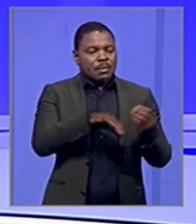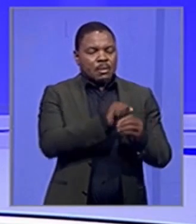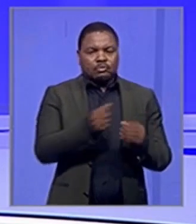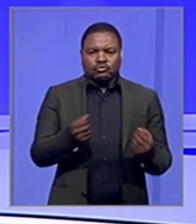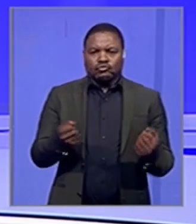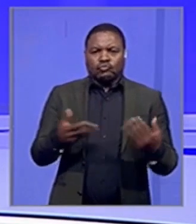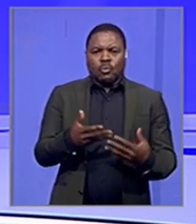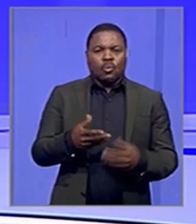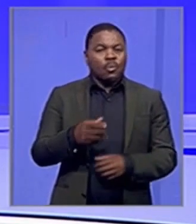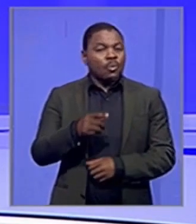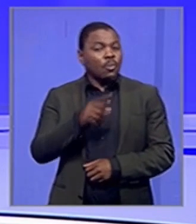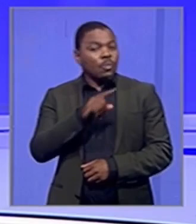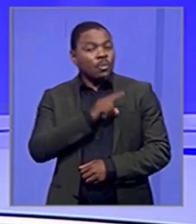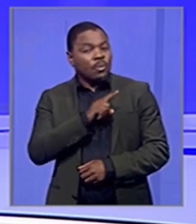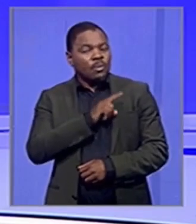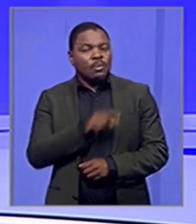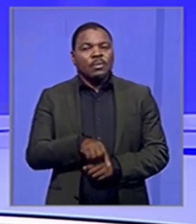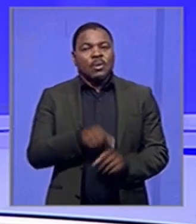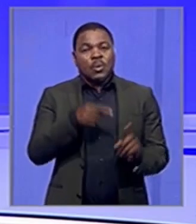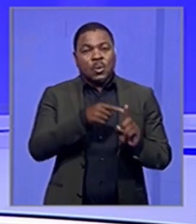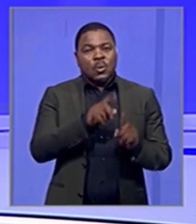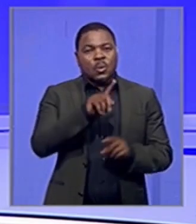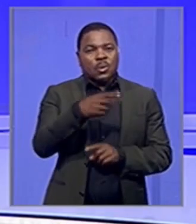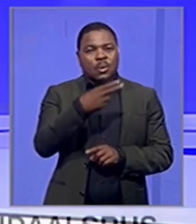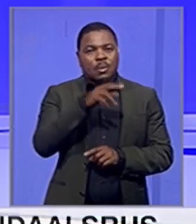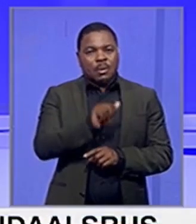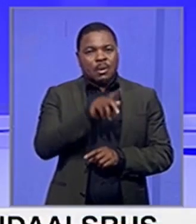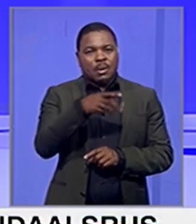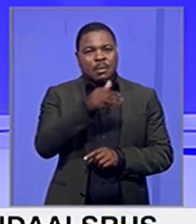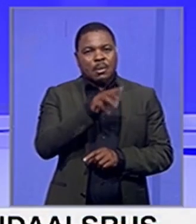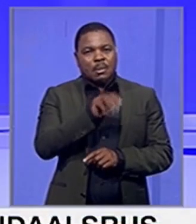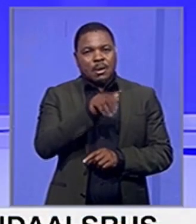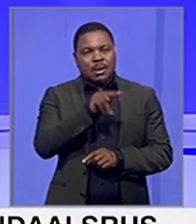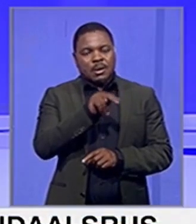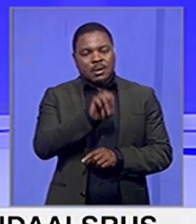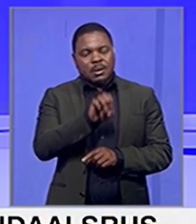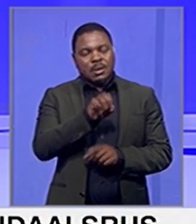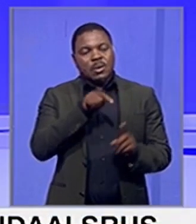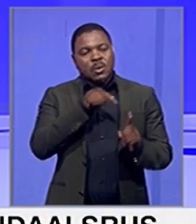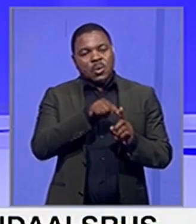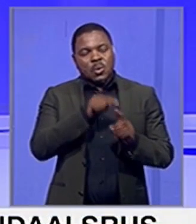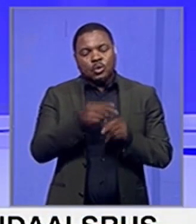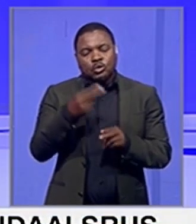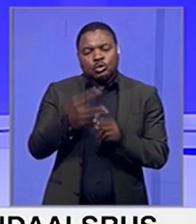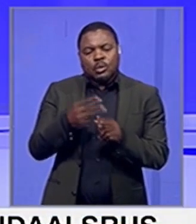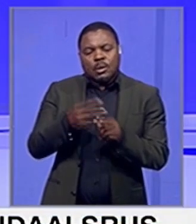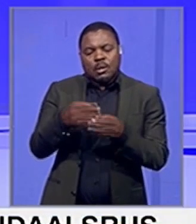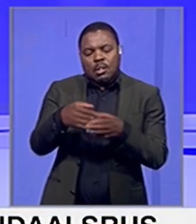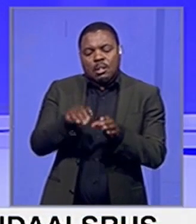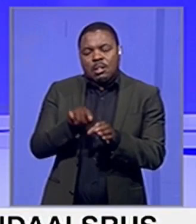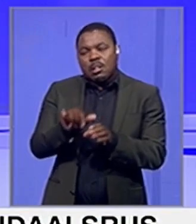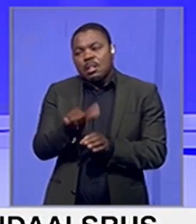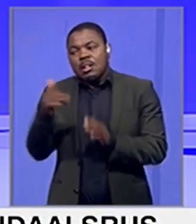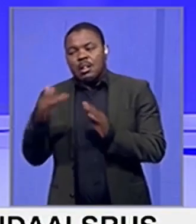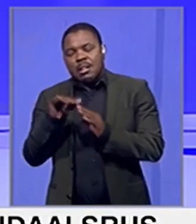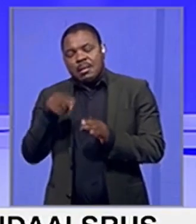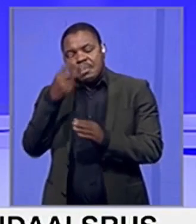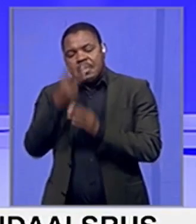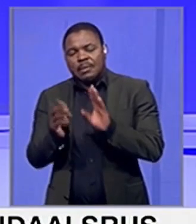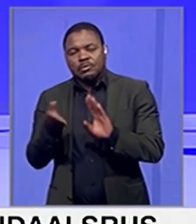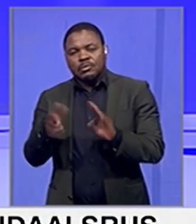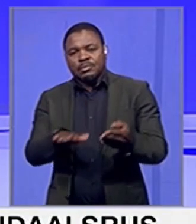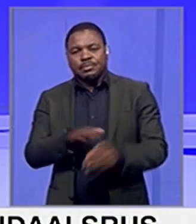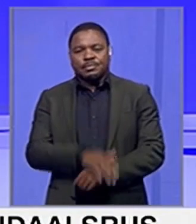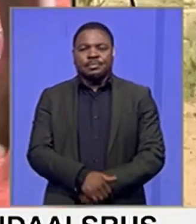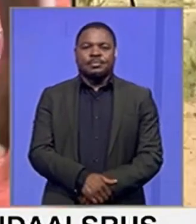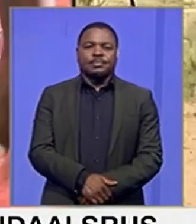la gagwe. Phaphamane Pholo o hlokofetše ka ntlwaneng ya botshwelamare ya mokoti ya moagišane.